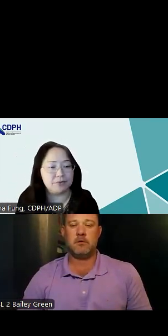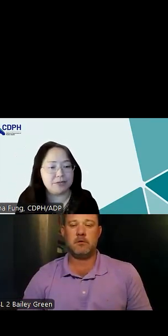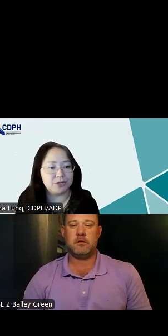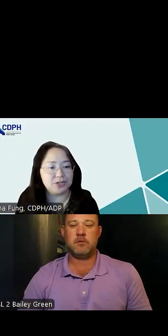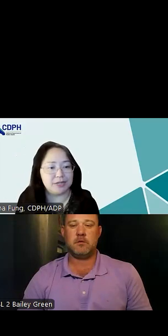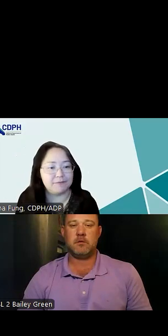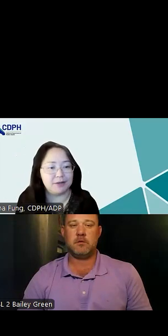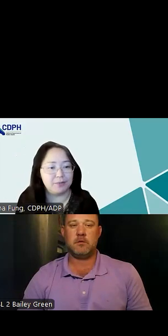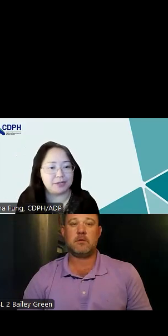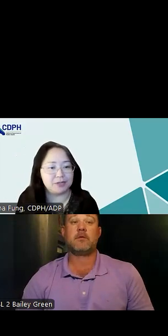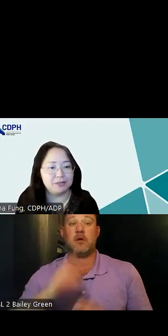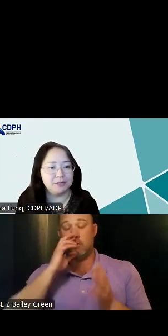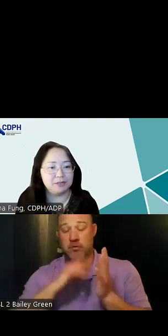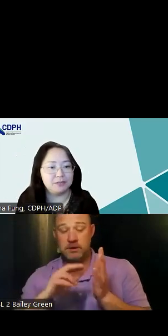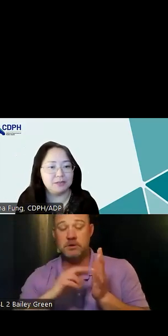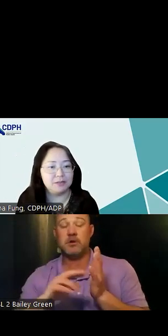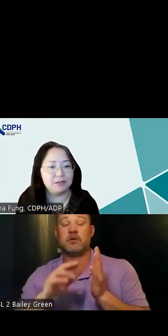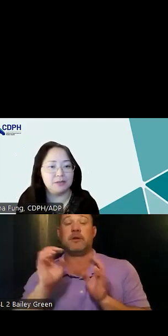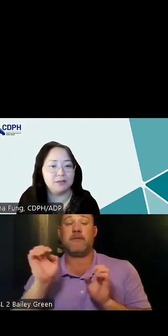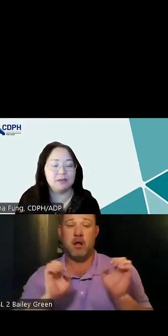And for research and evaluation,